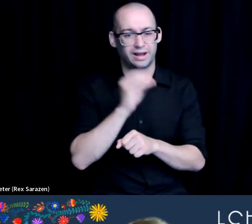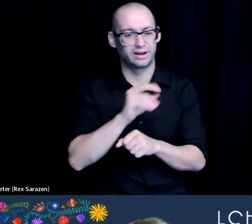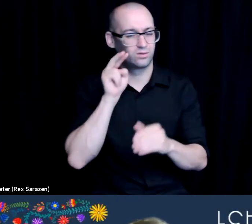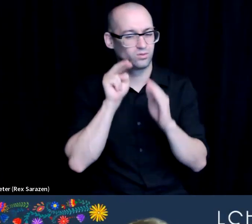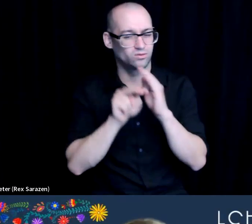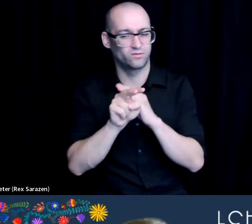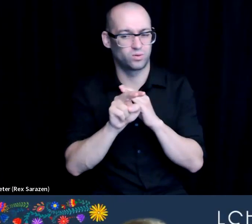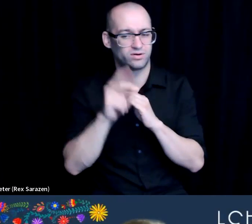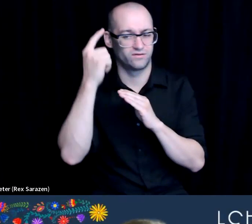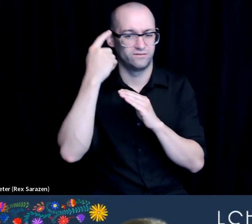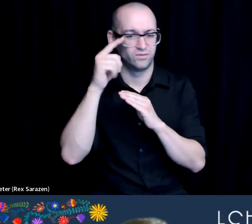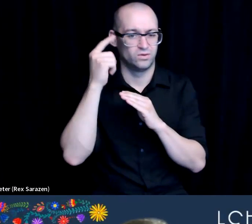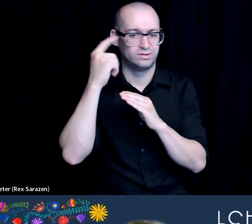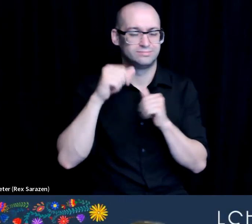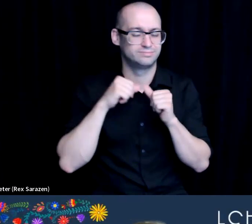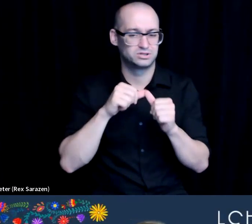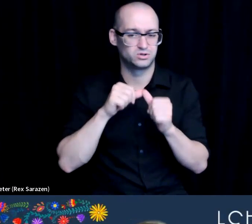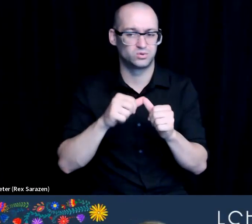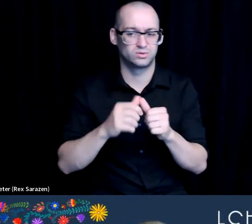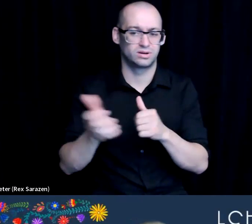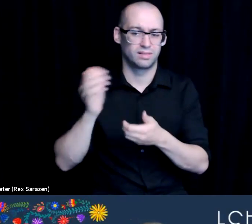to continued collaborations.